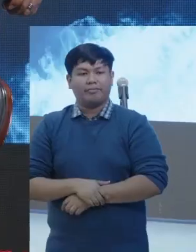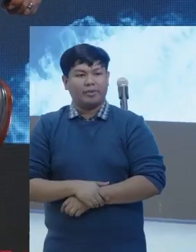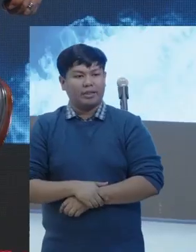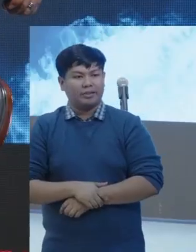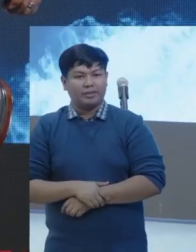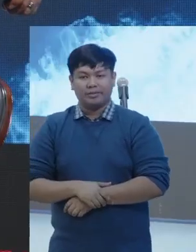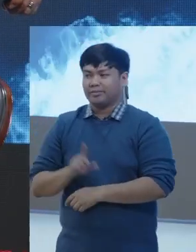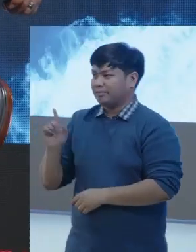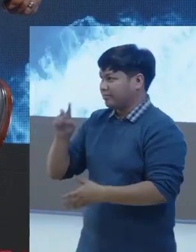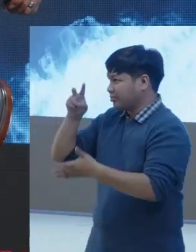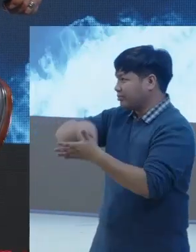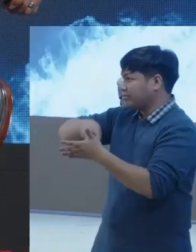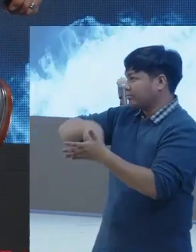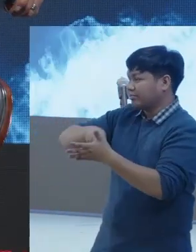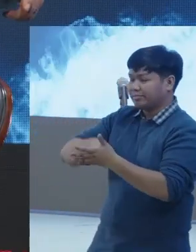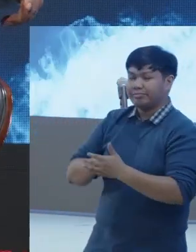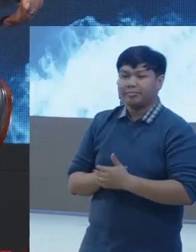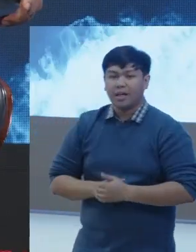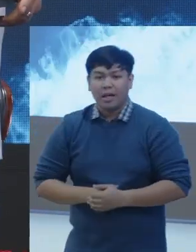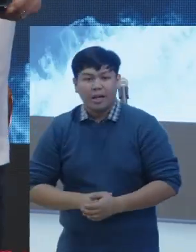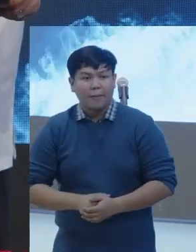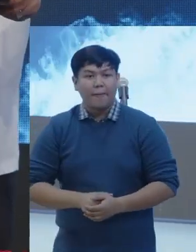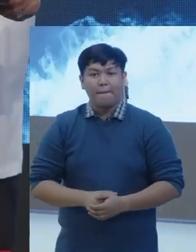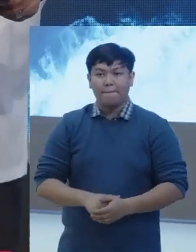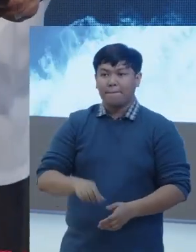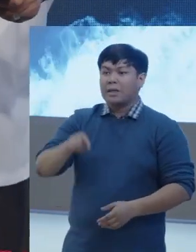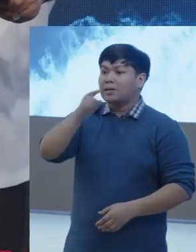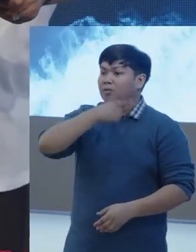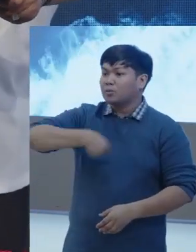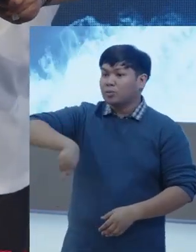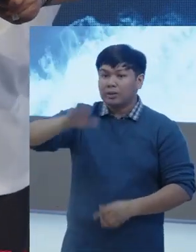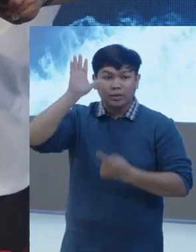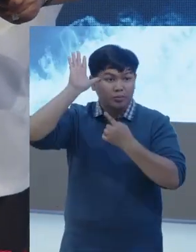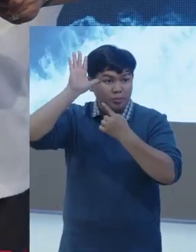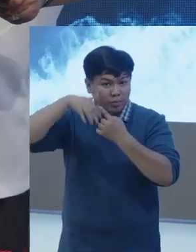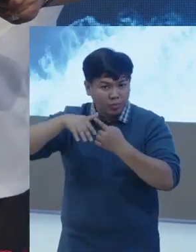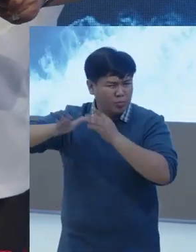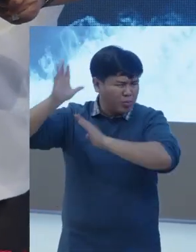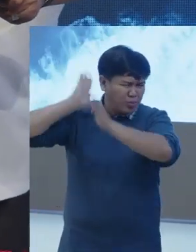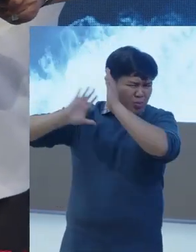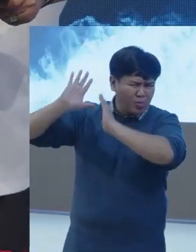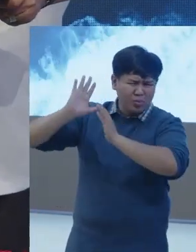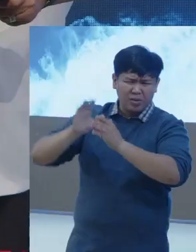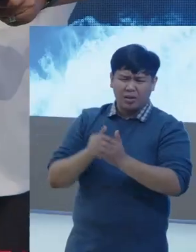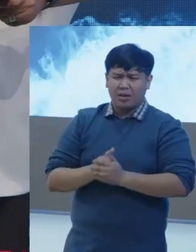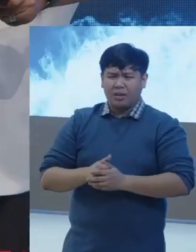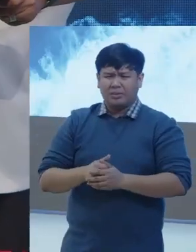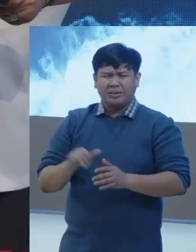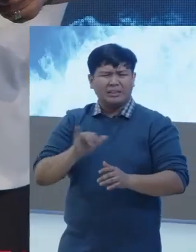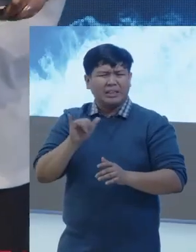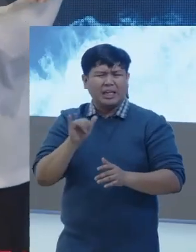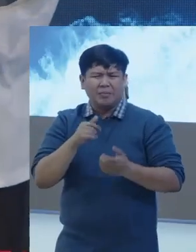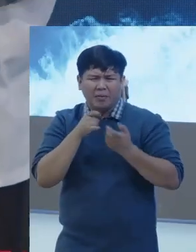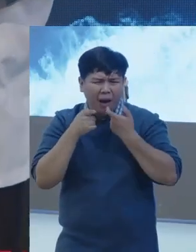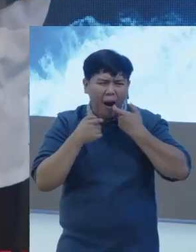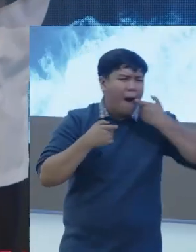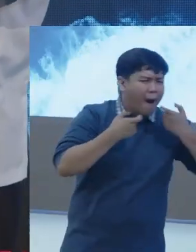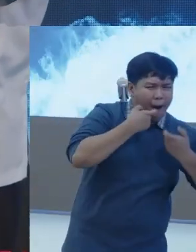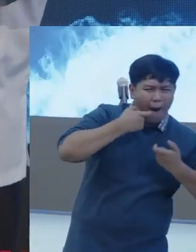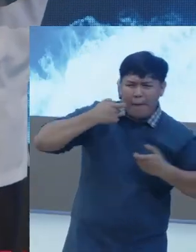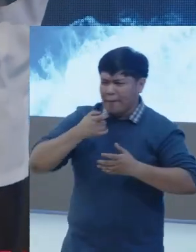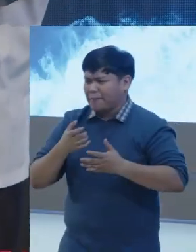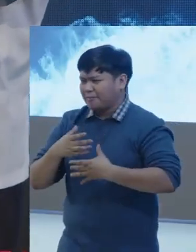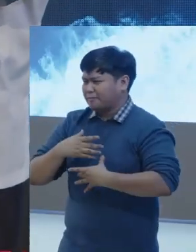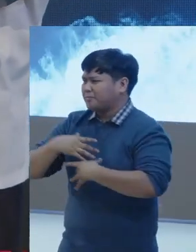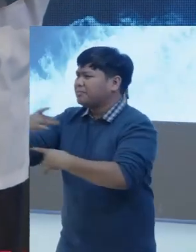babasahin ko po yung verse 3. For we ourselves were once foolish, disobedient, led astray, slaves to various passions and pleasures,